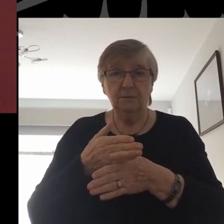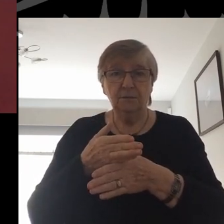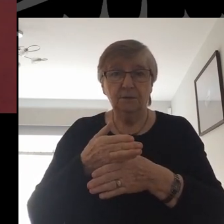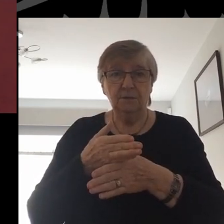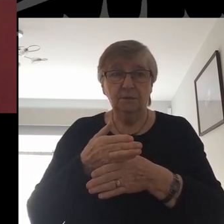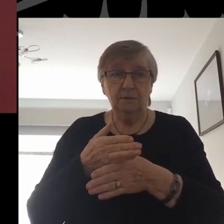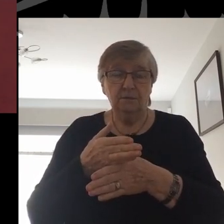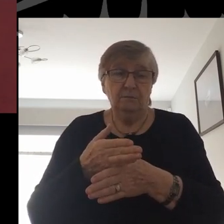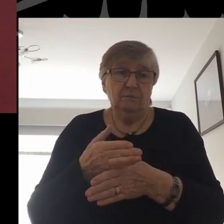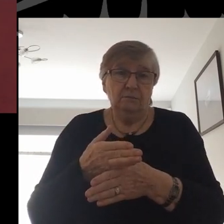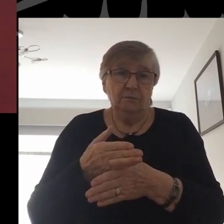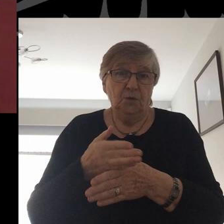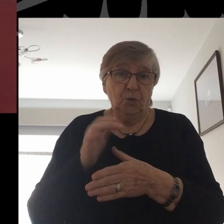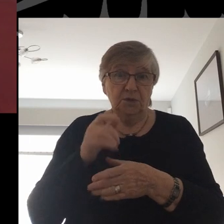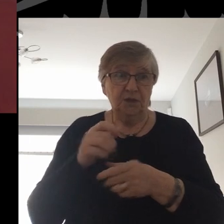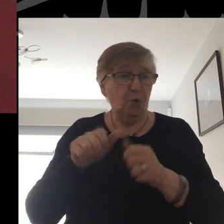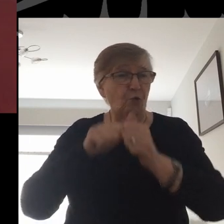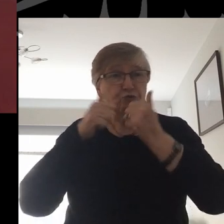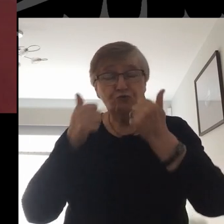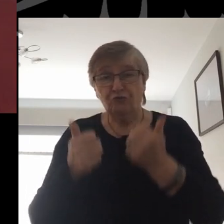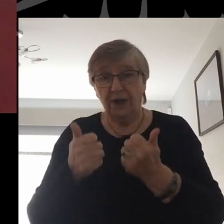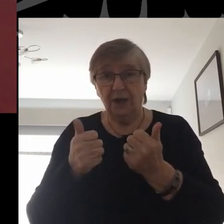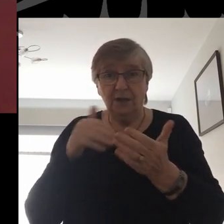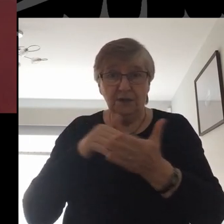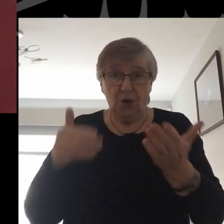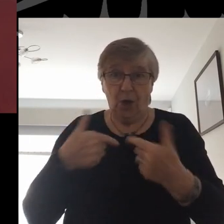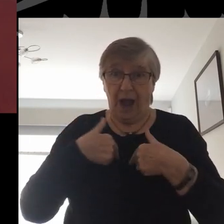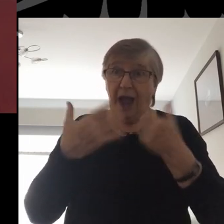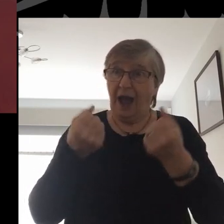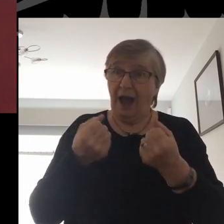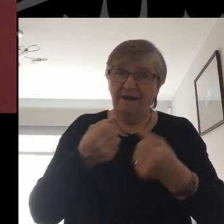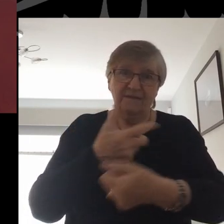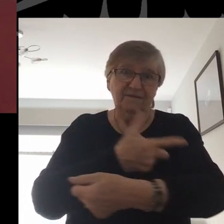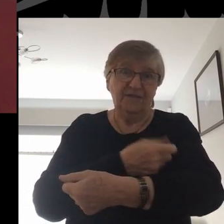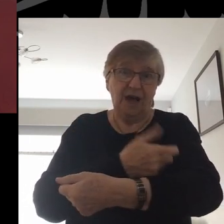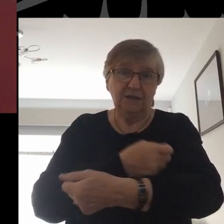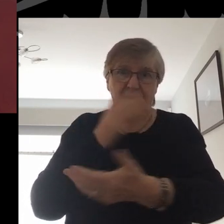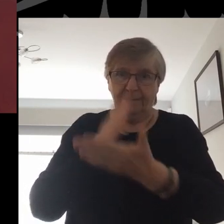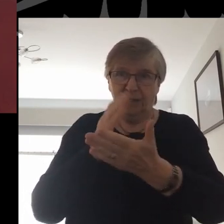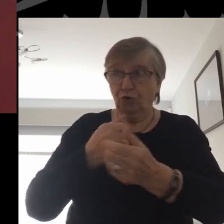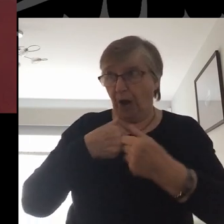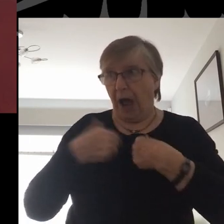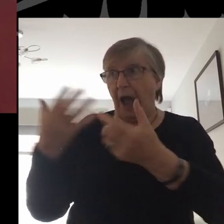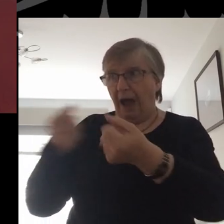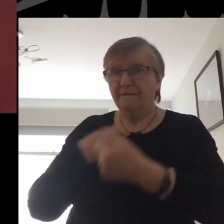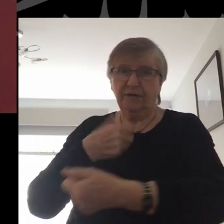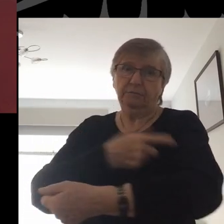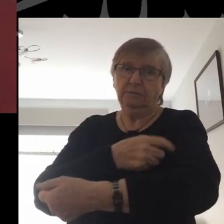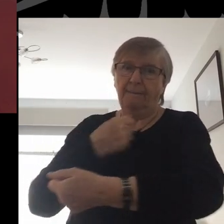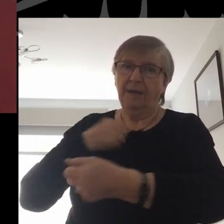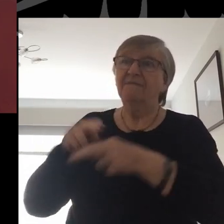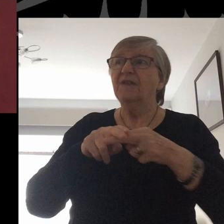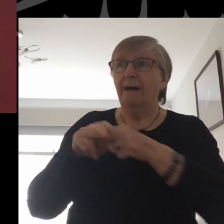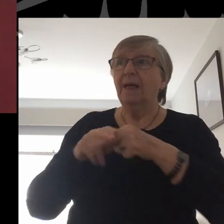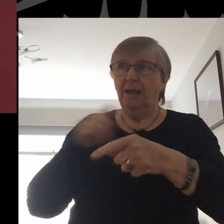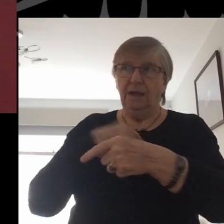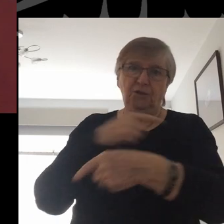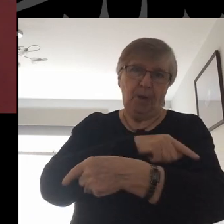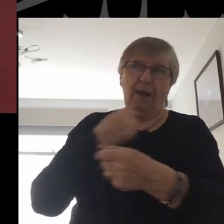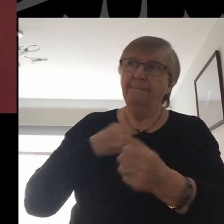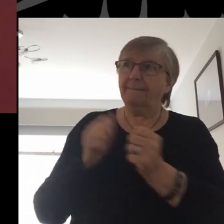Would the loving thing be just to say, great, now I've got that, and make sure that I get it, my pals get it, my family get it?